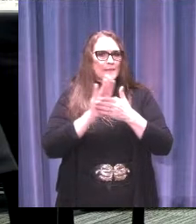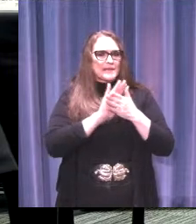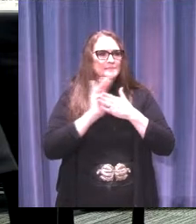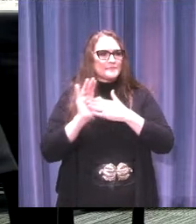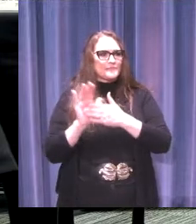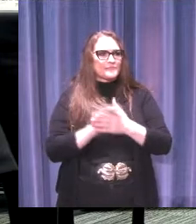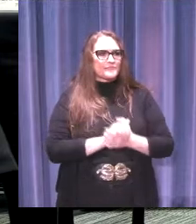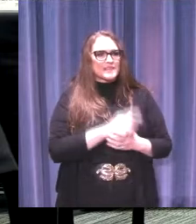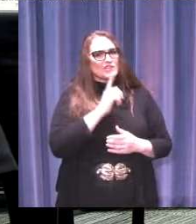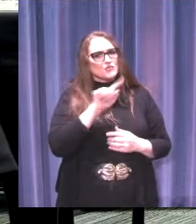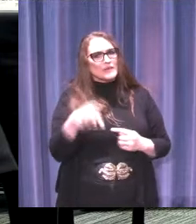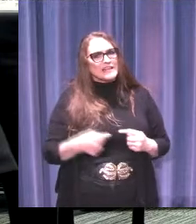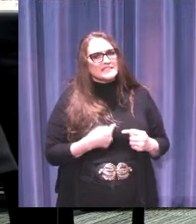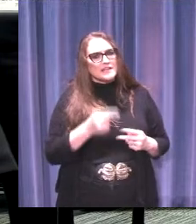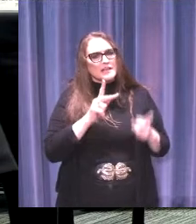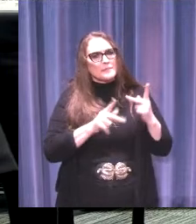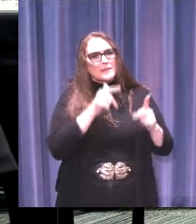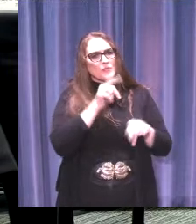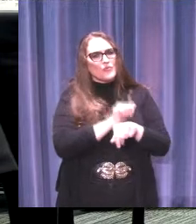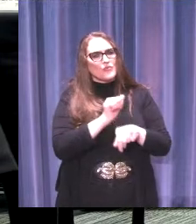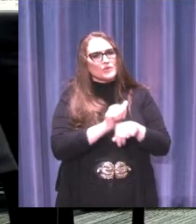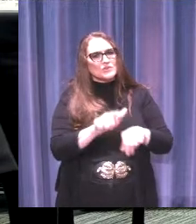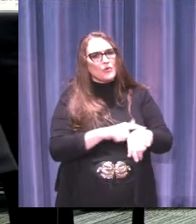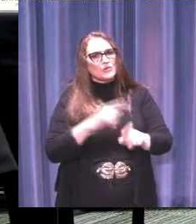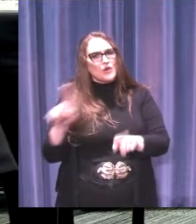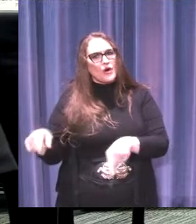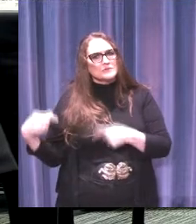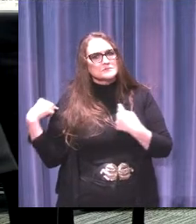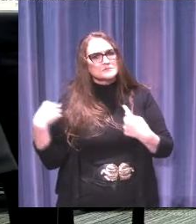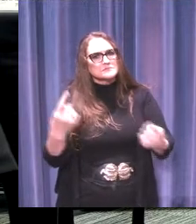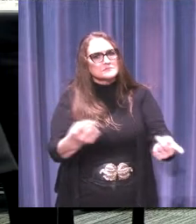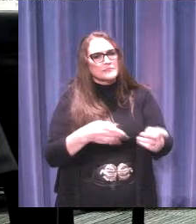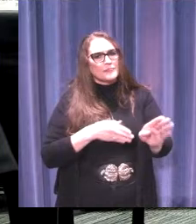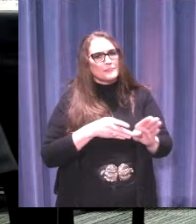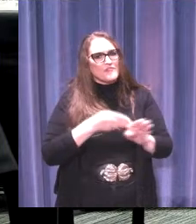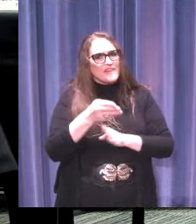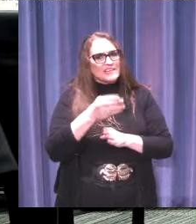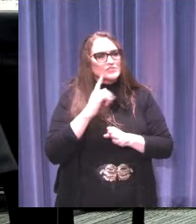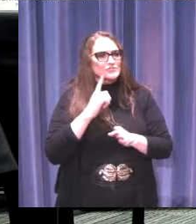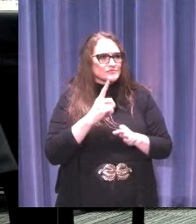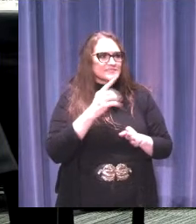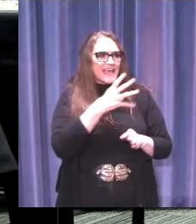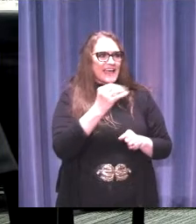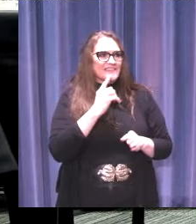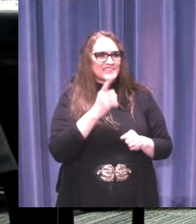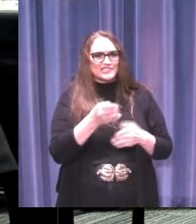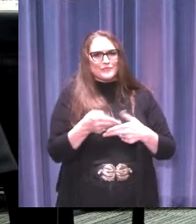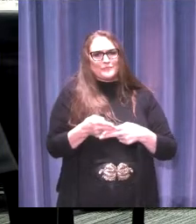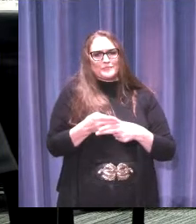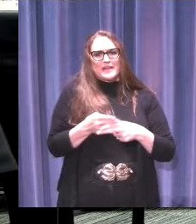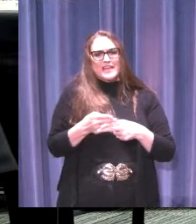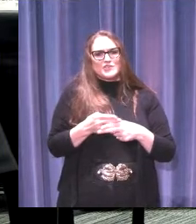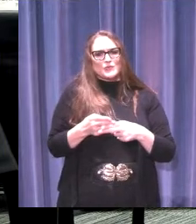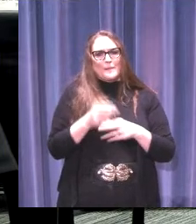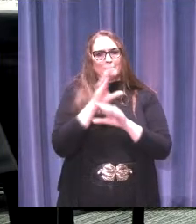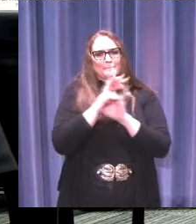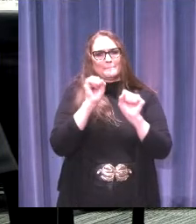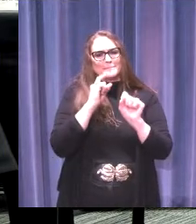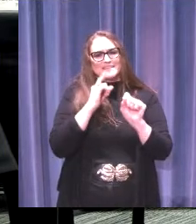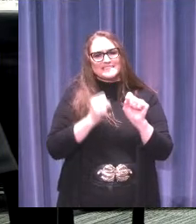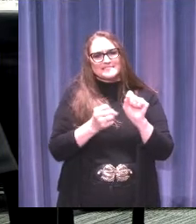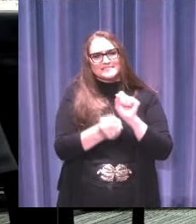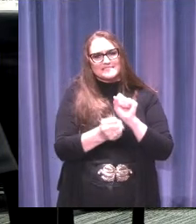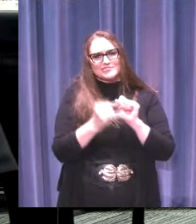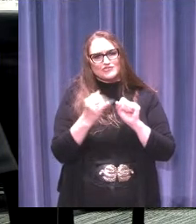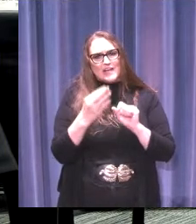it's really insulting to people who have worked so long in their professional career, and this is just for an interim placement. So I don't